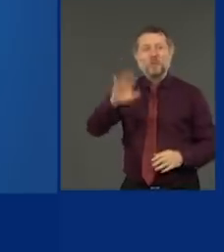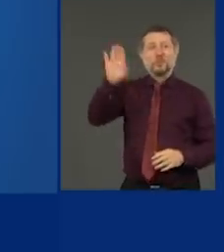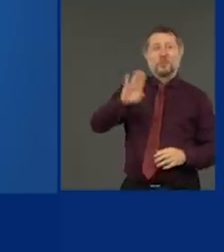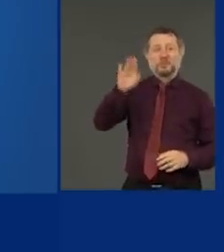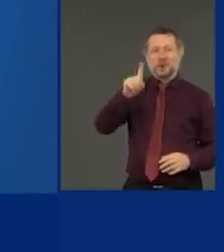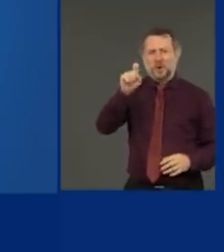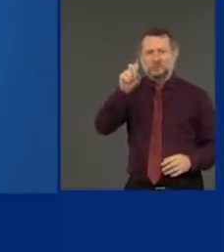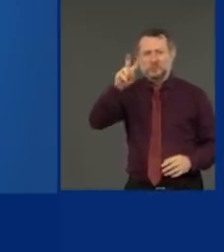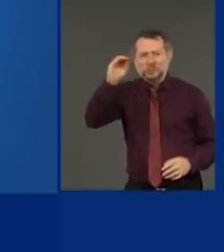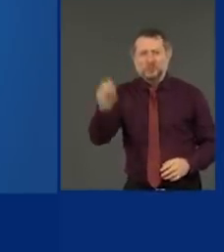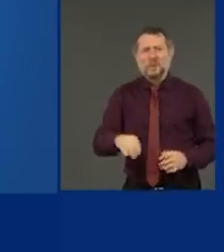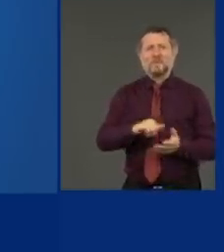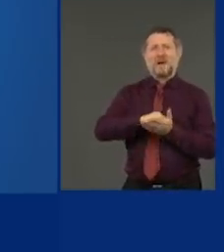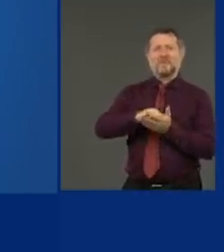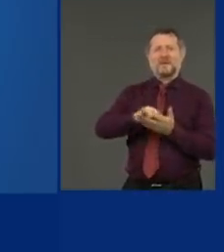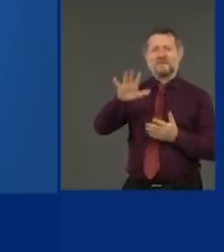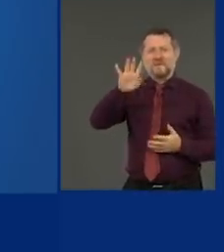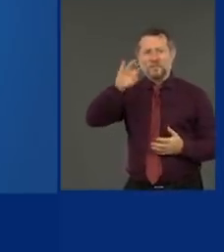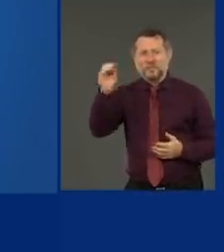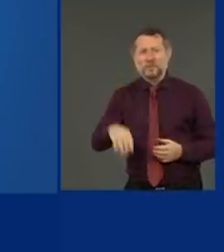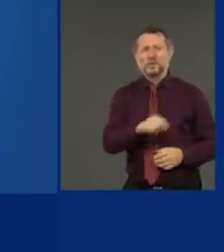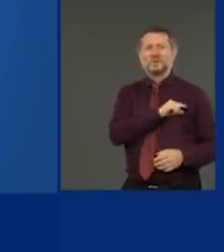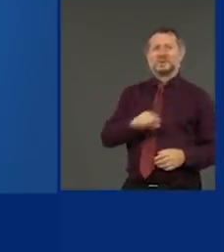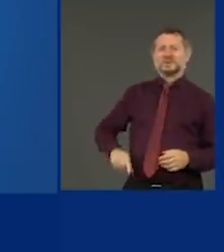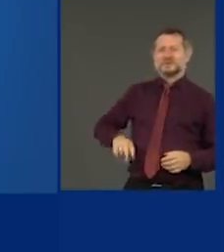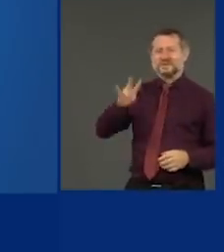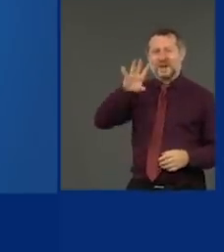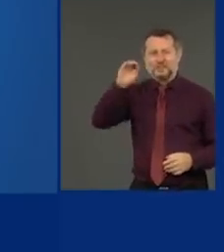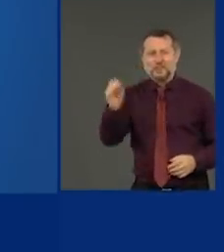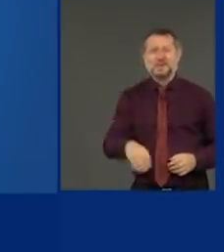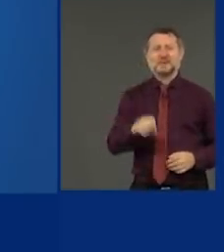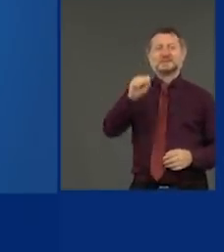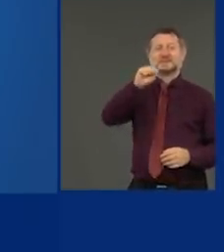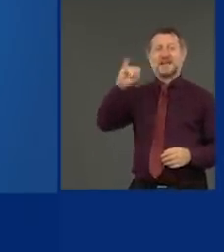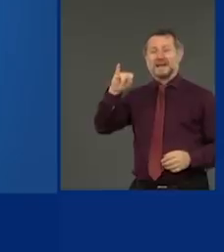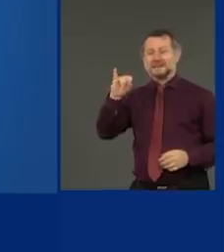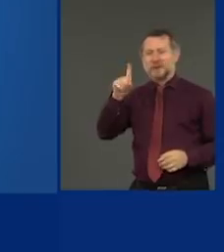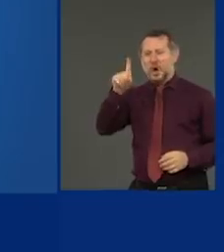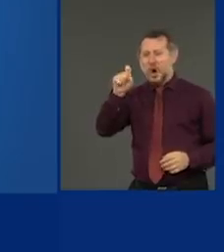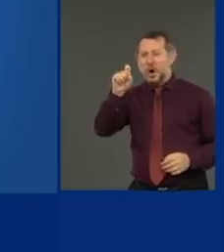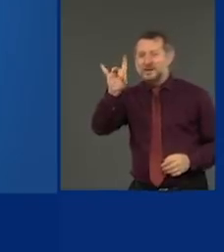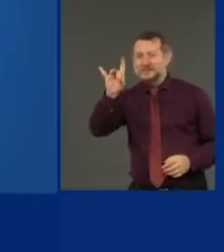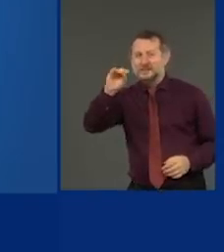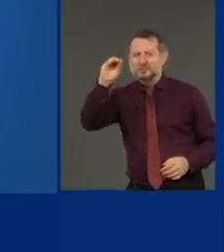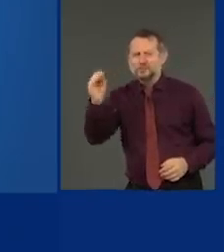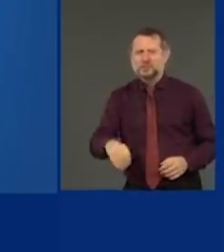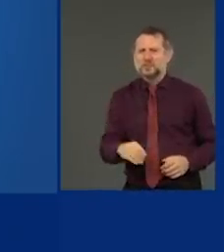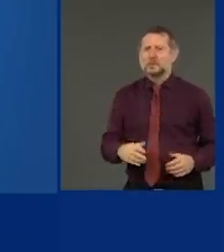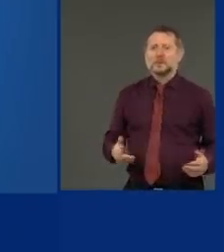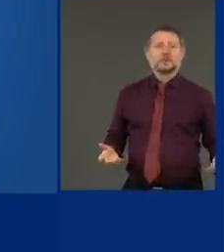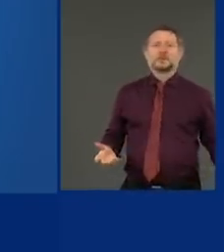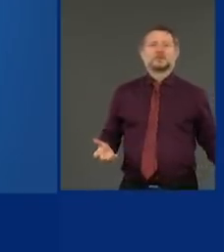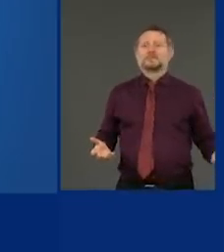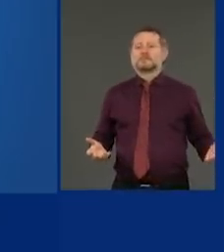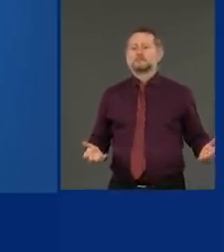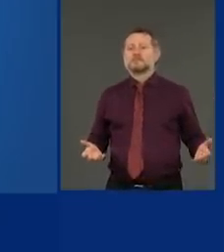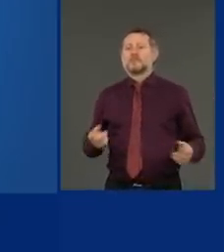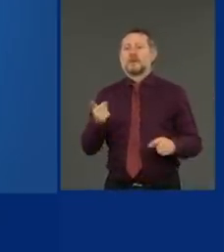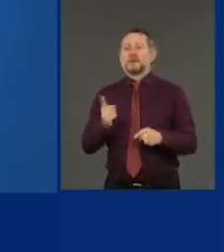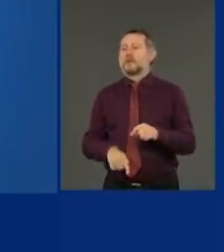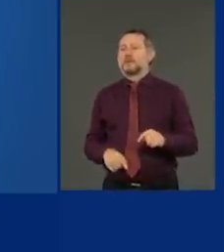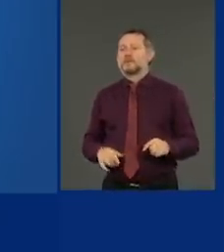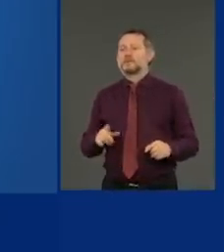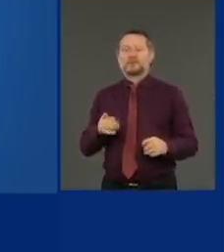54%, Queens, 75%, Staten Island, 108%. You cannot dismiss these